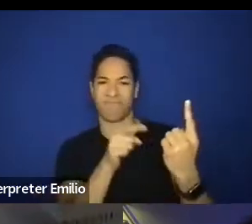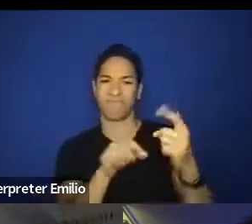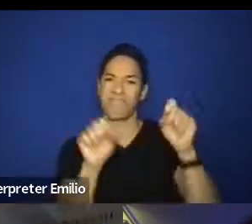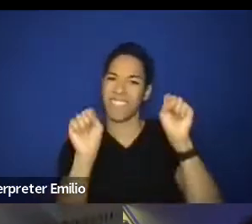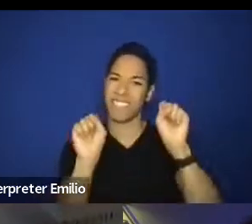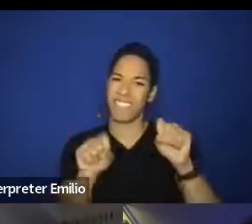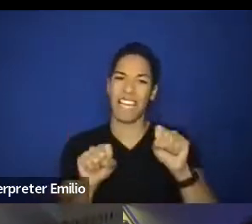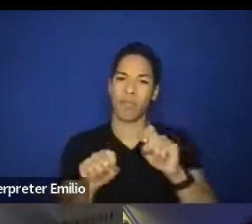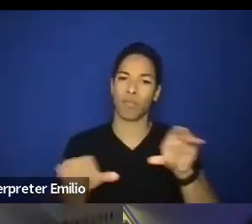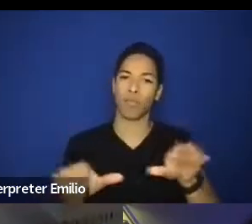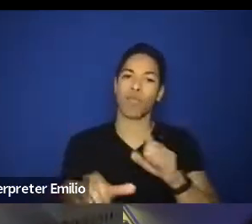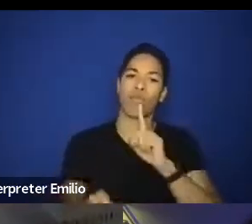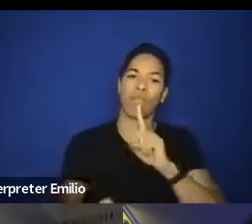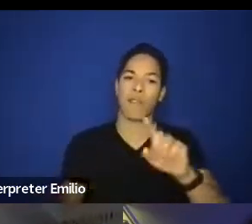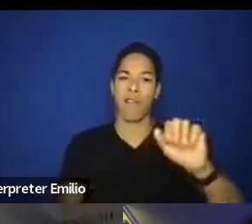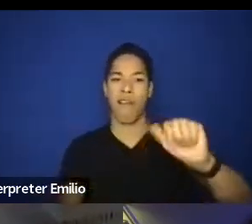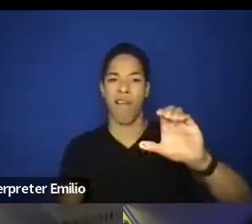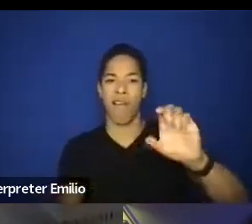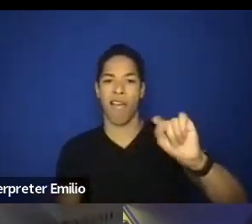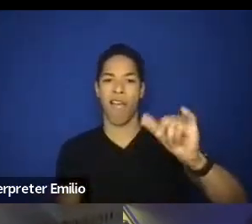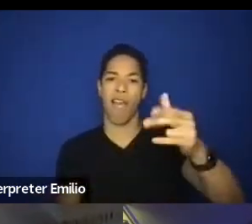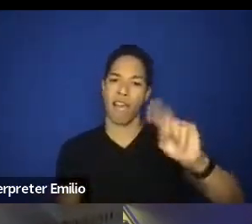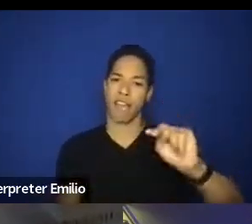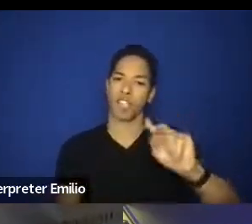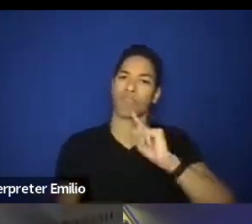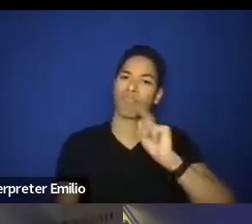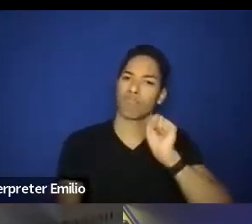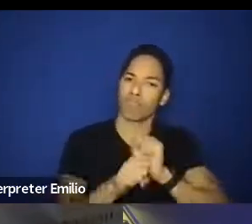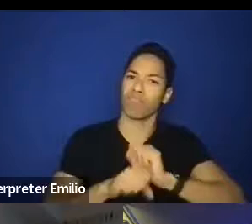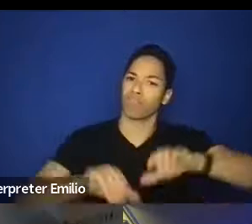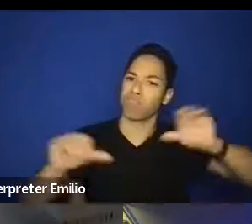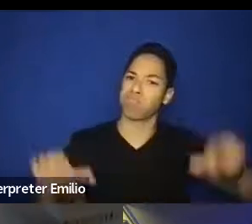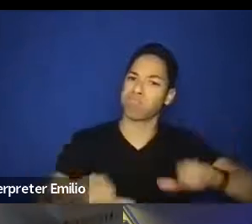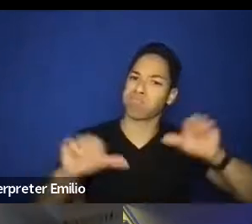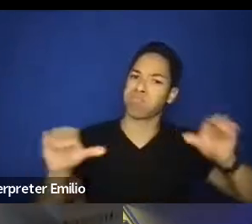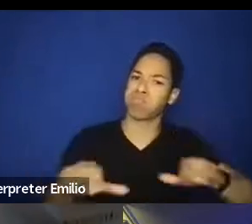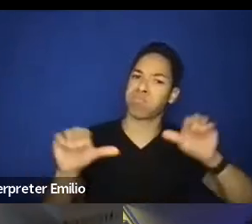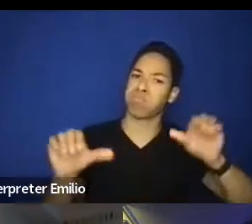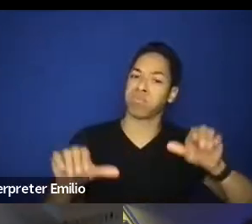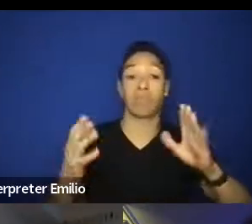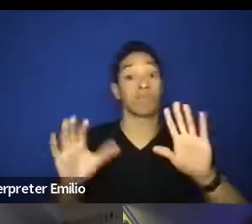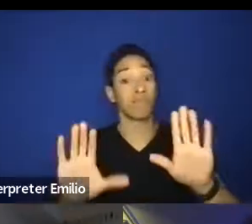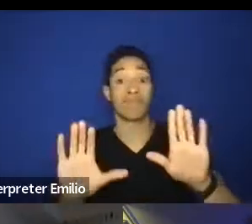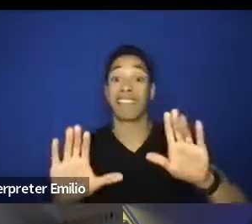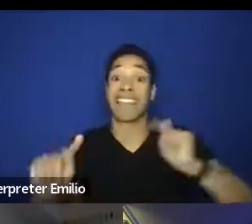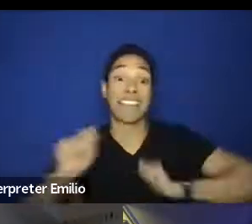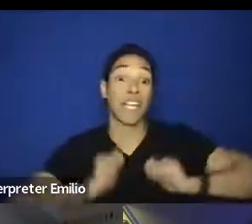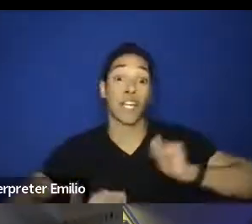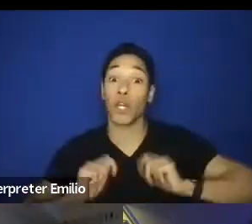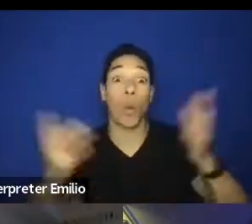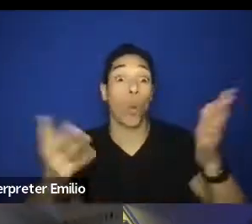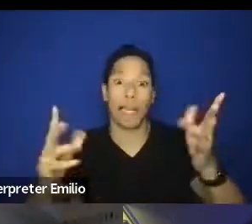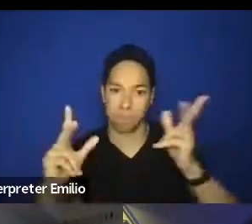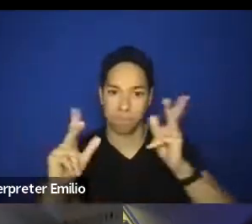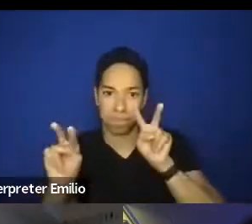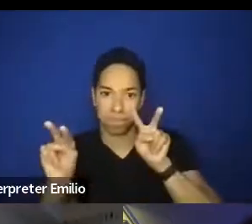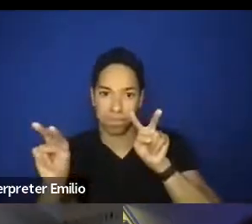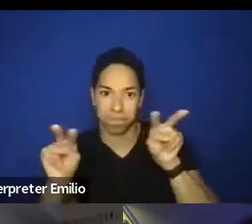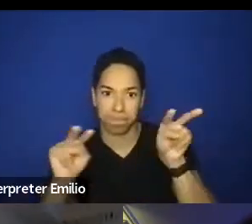actually action, something that visually, because theater is a lot of optics, because people are seeing people on